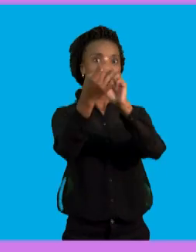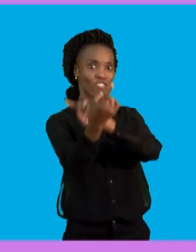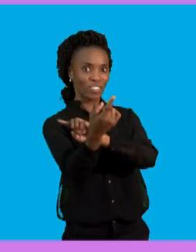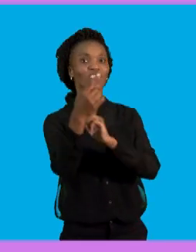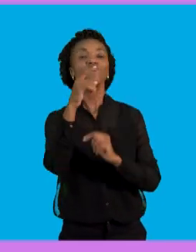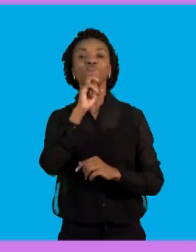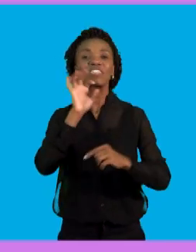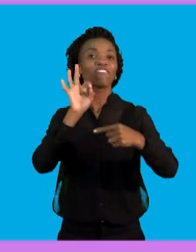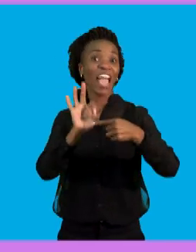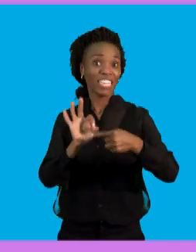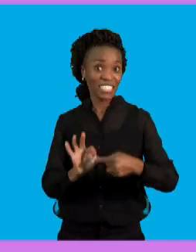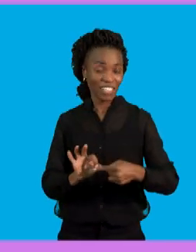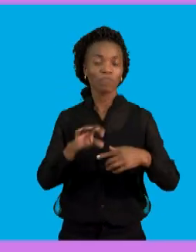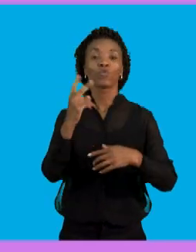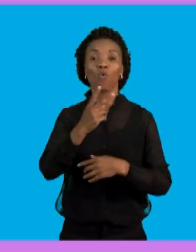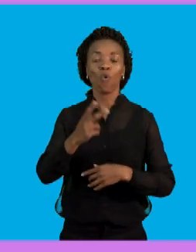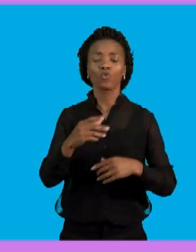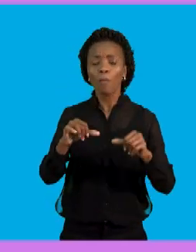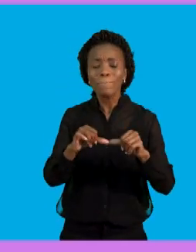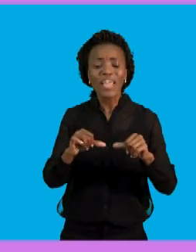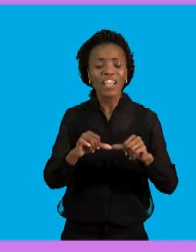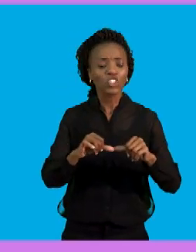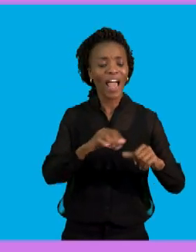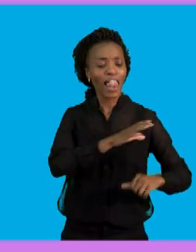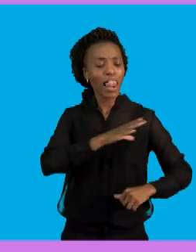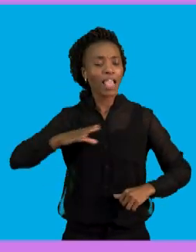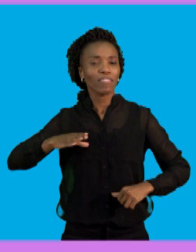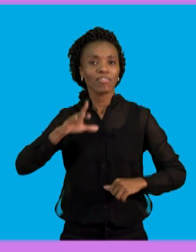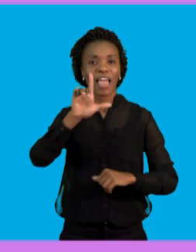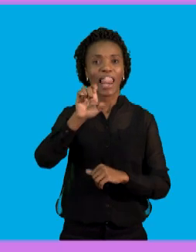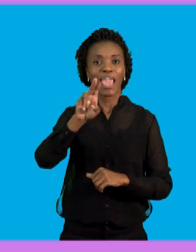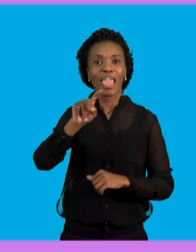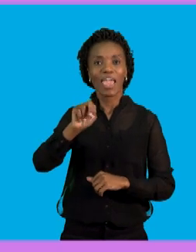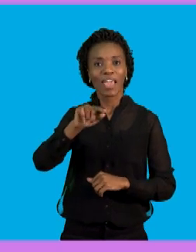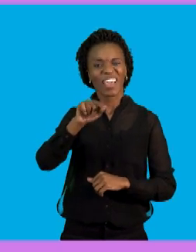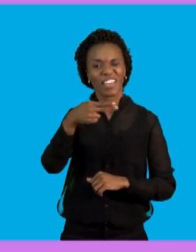converting factor, and be able to measure length.